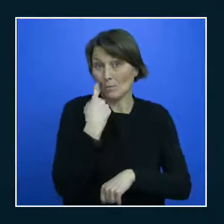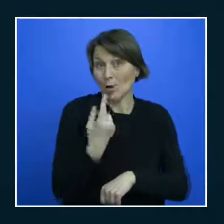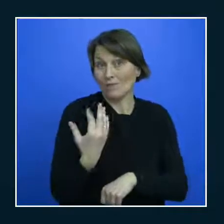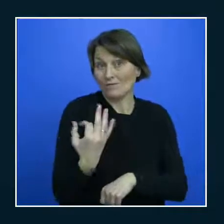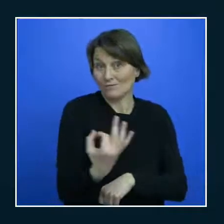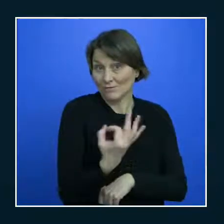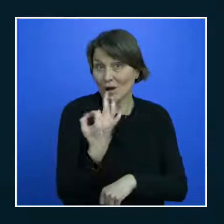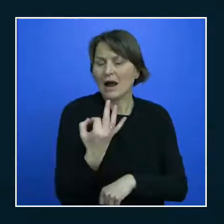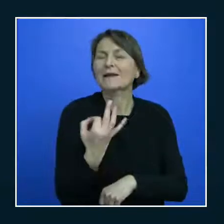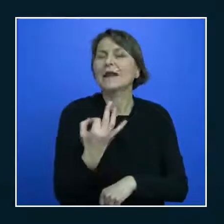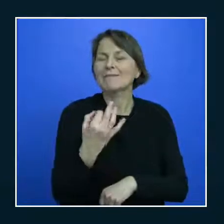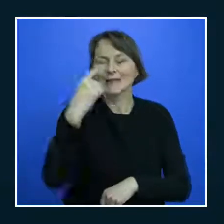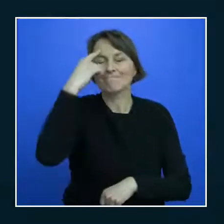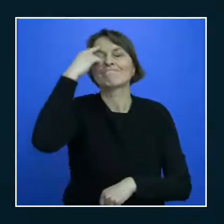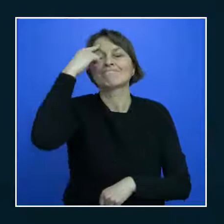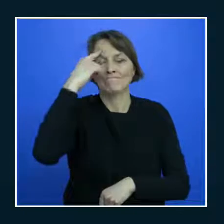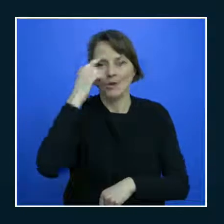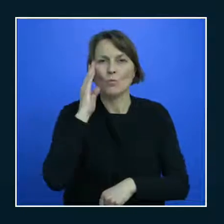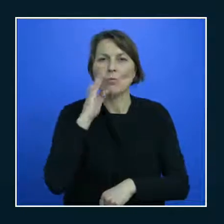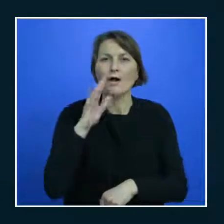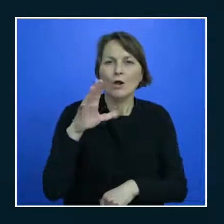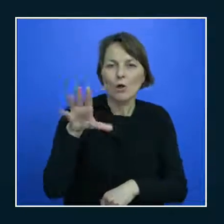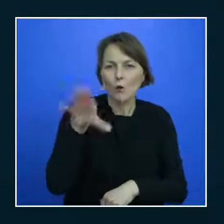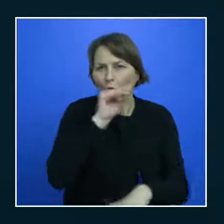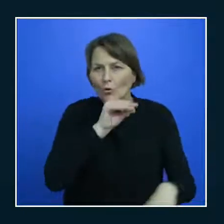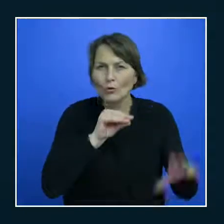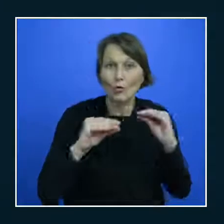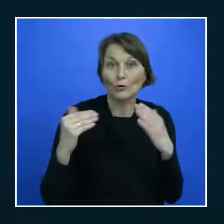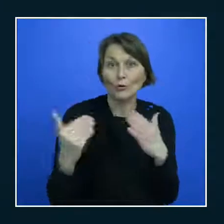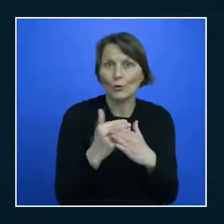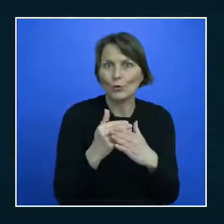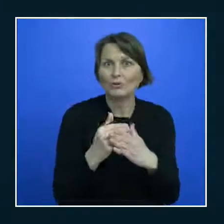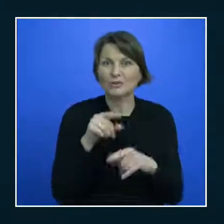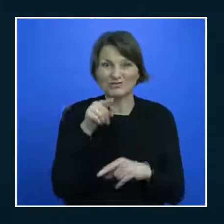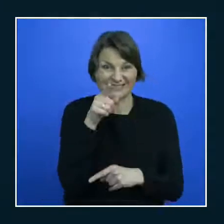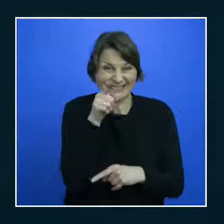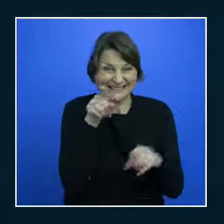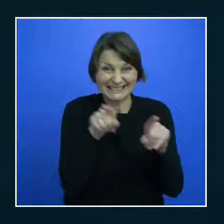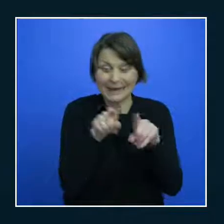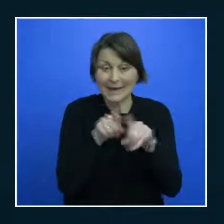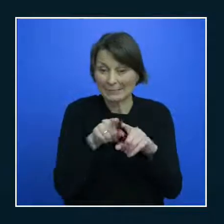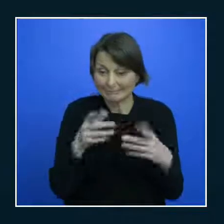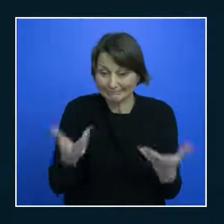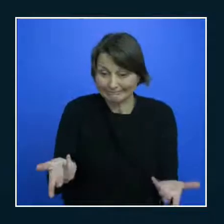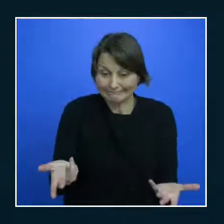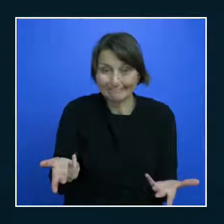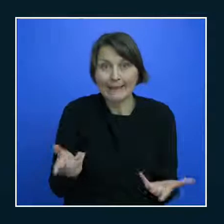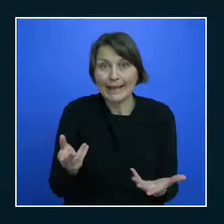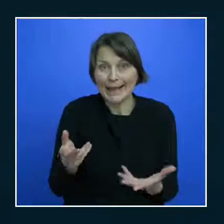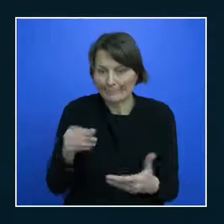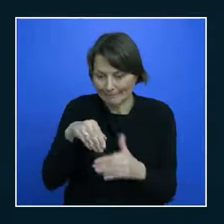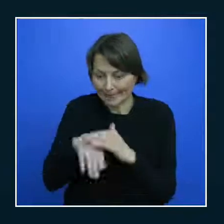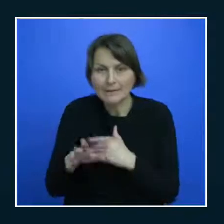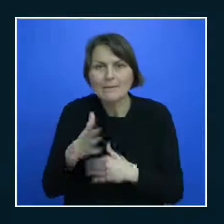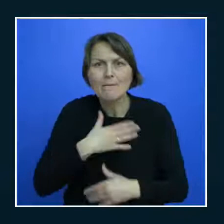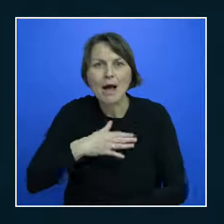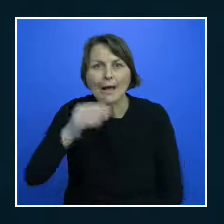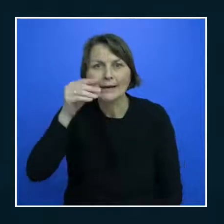a thing, and that's when I'm going to go look at all the new stuff, right? Just like you all, because I don't get access to that stuff because that's not my area.